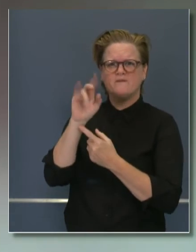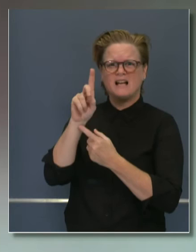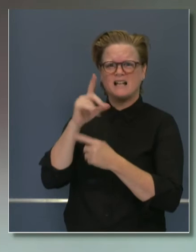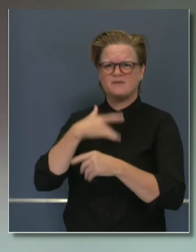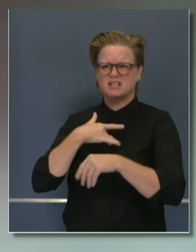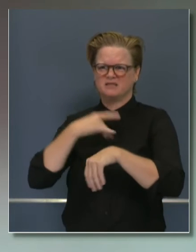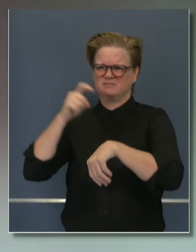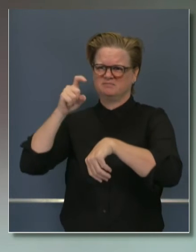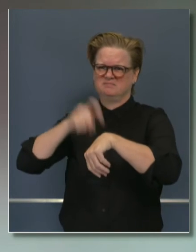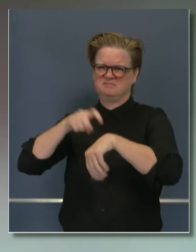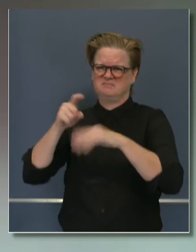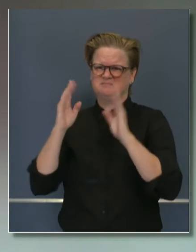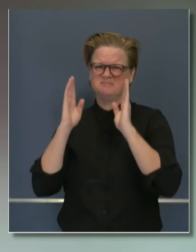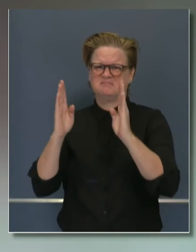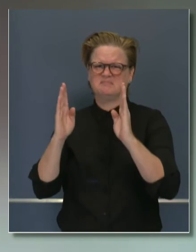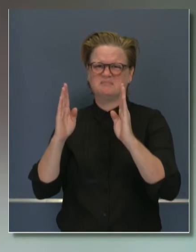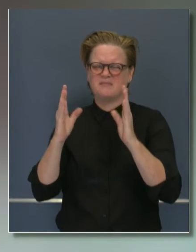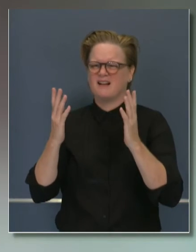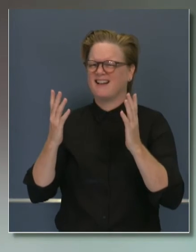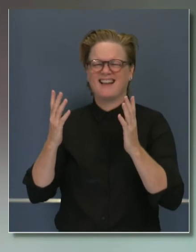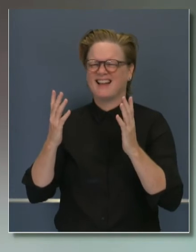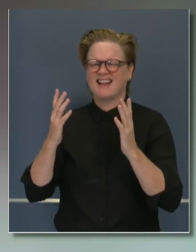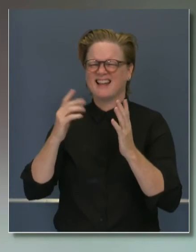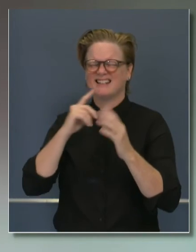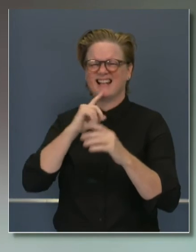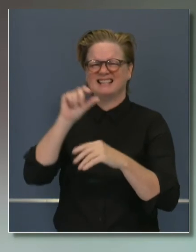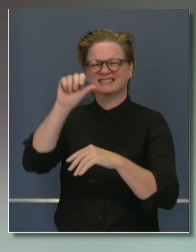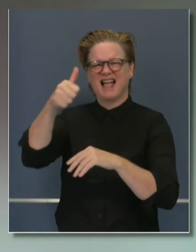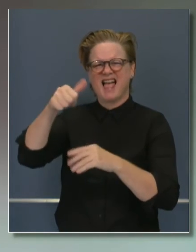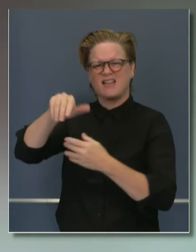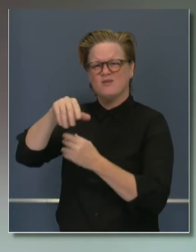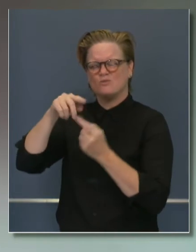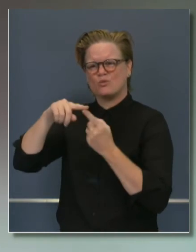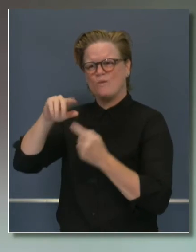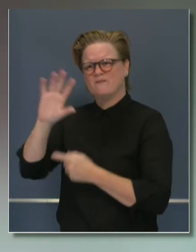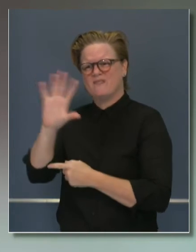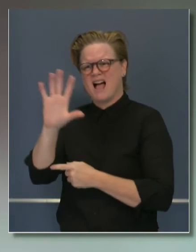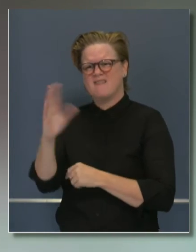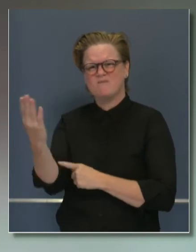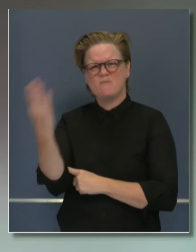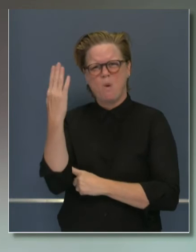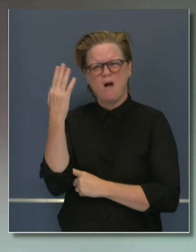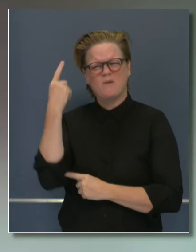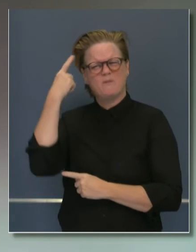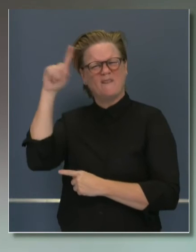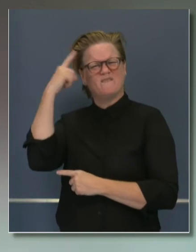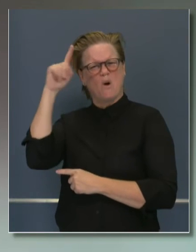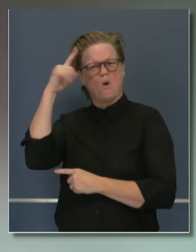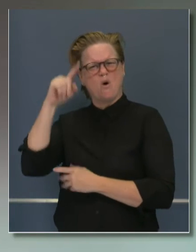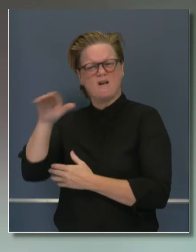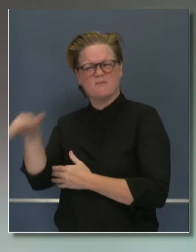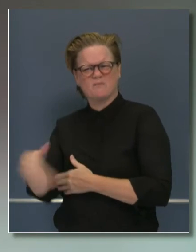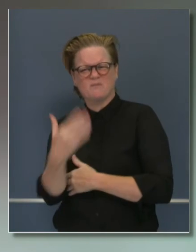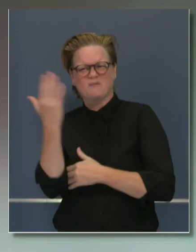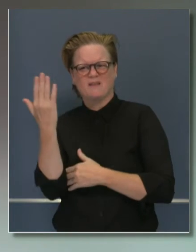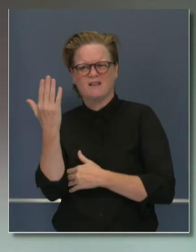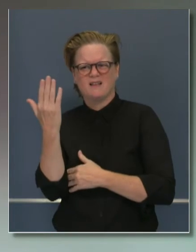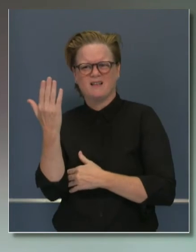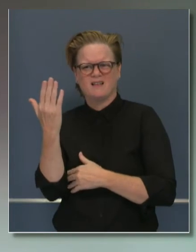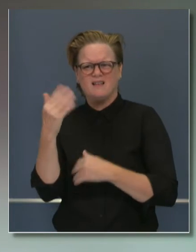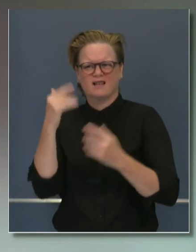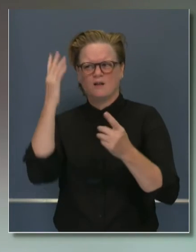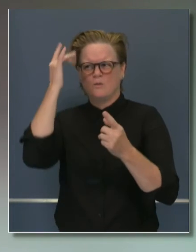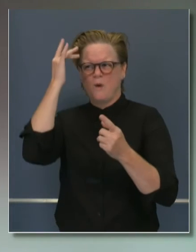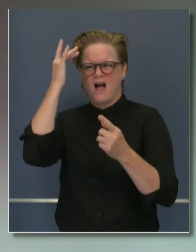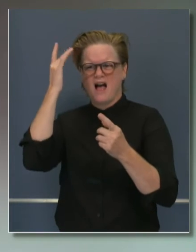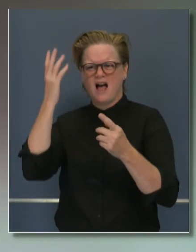There's no reason why between 10 and 5 a.m. Doing the exact same things done at 10 in the morning that